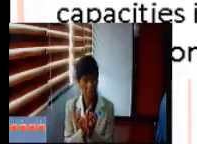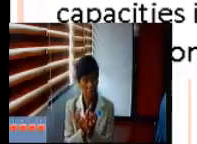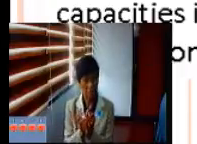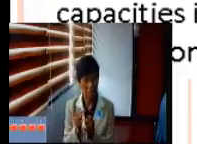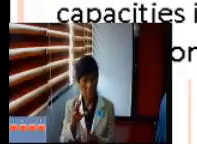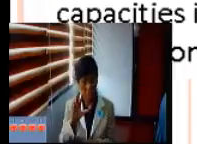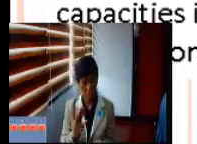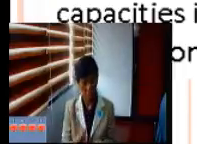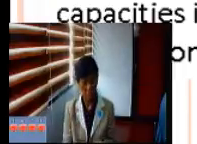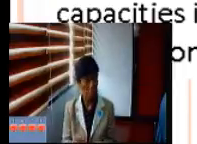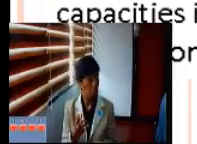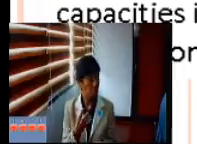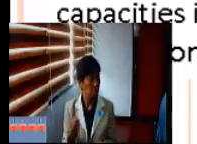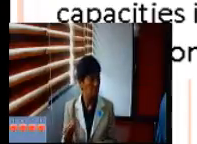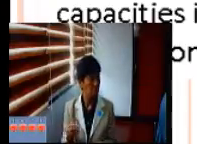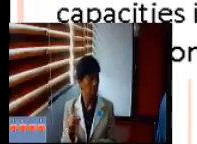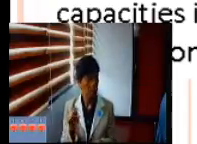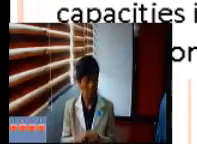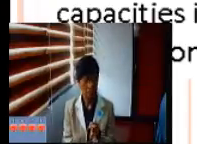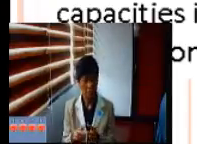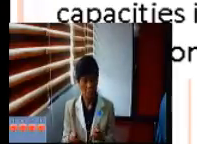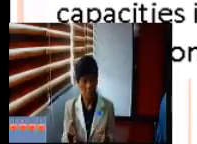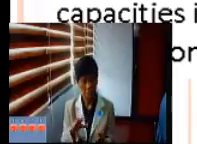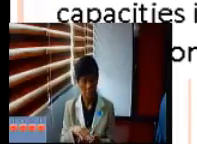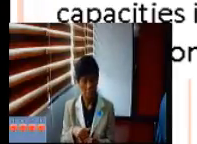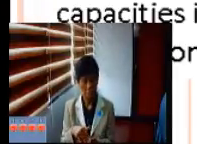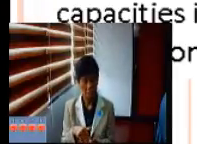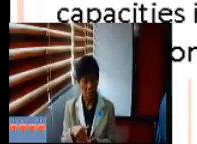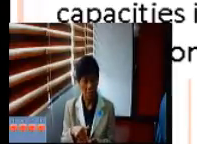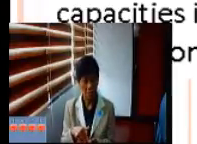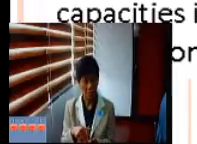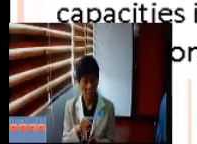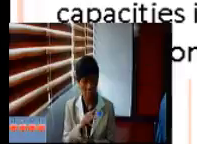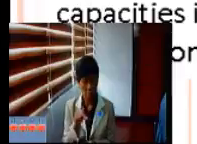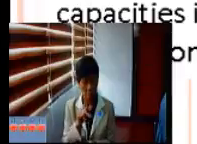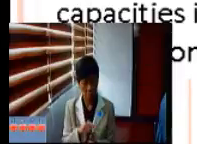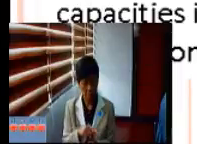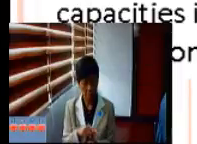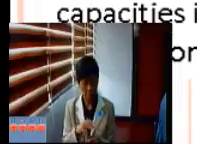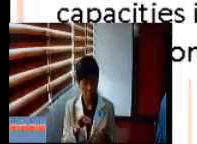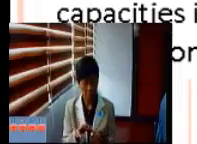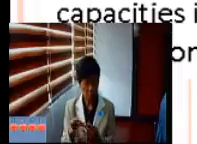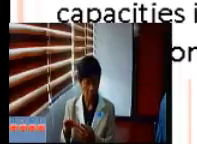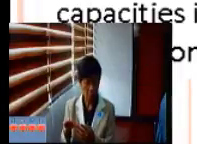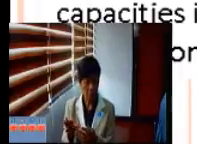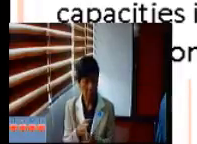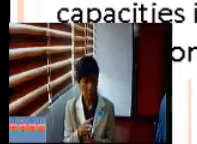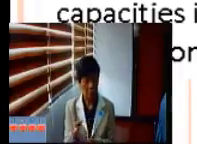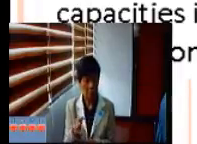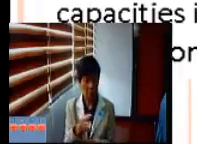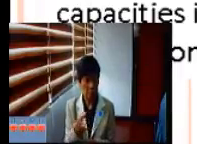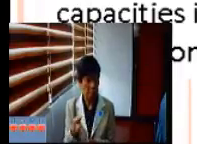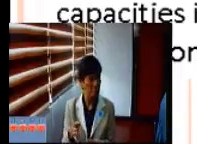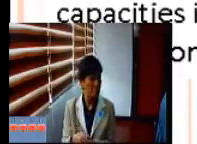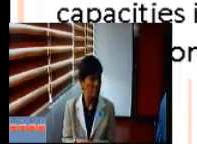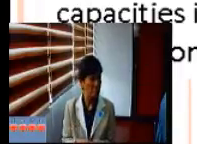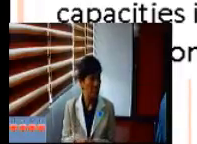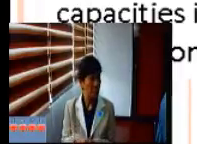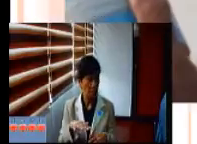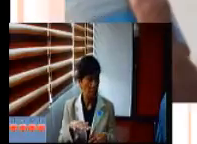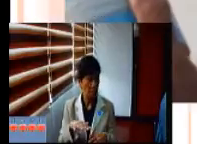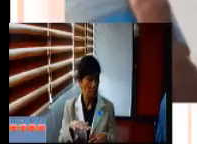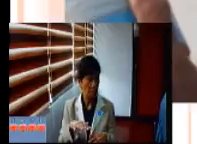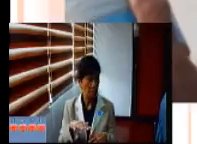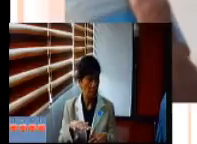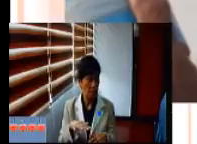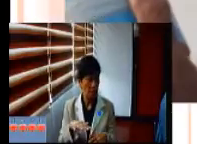very vulnerable yung Pilipinas, lalong-lalo na po yung fishery sector and yung coastal communities.